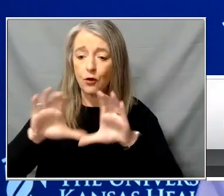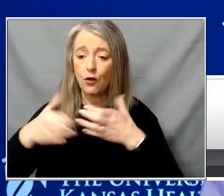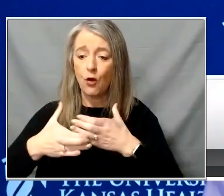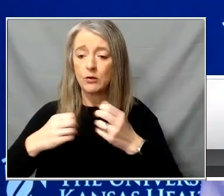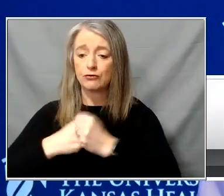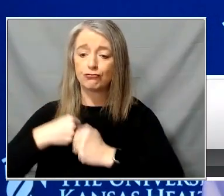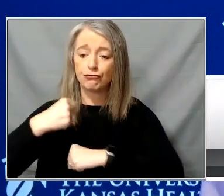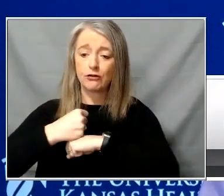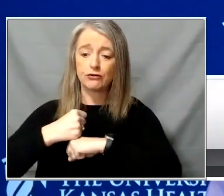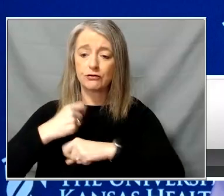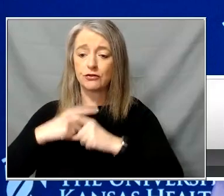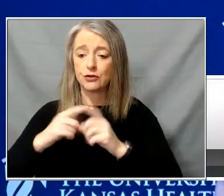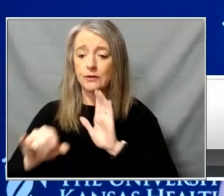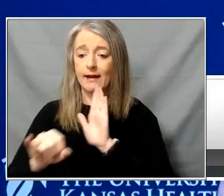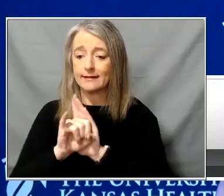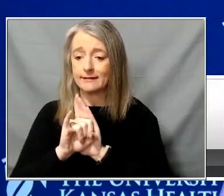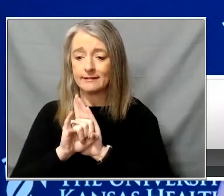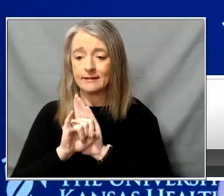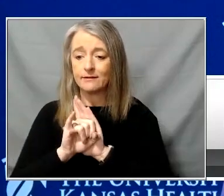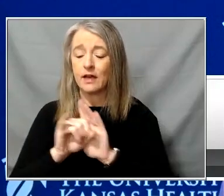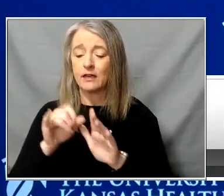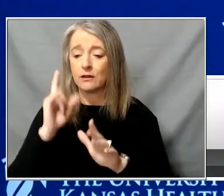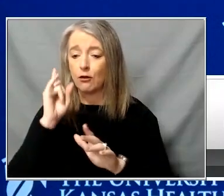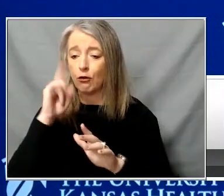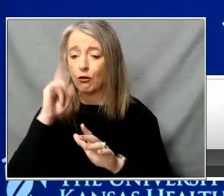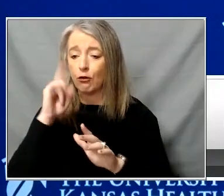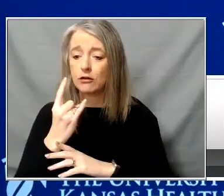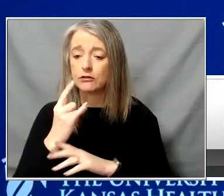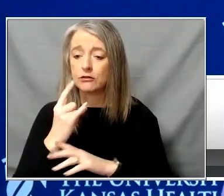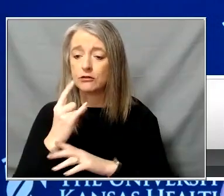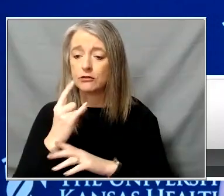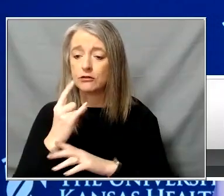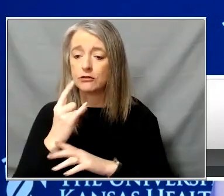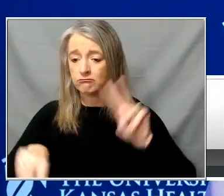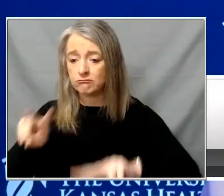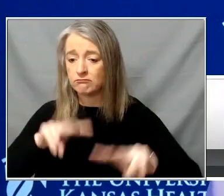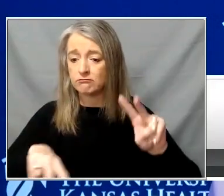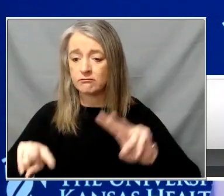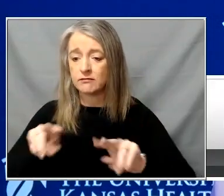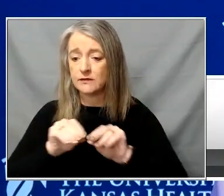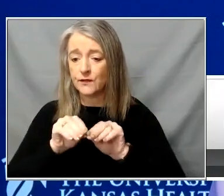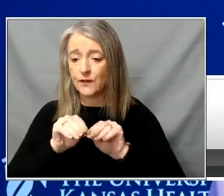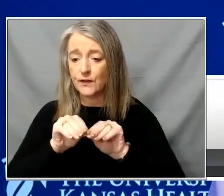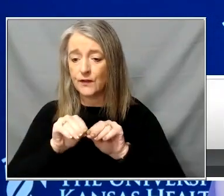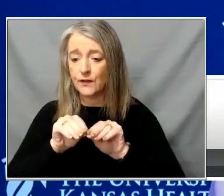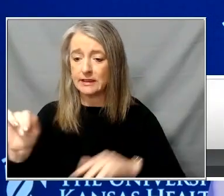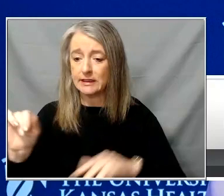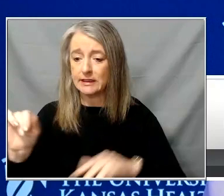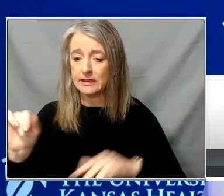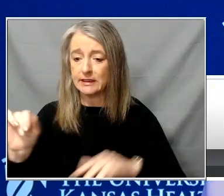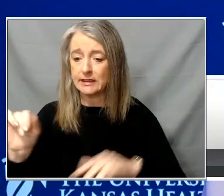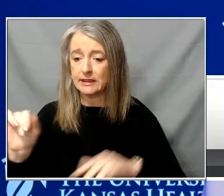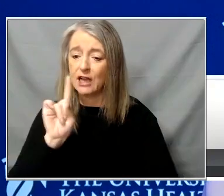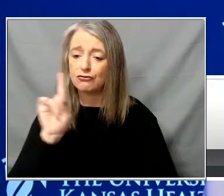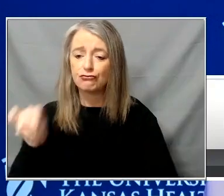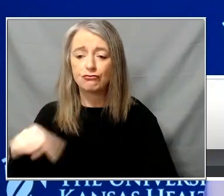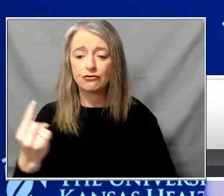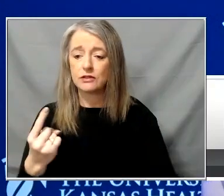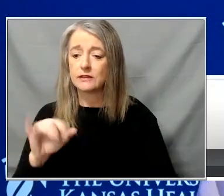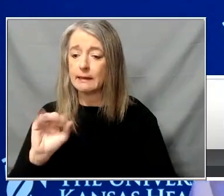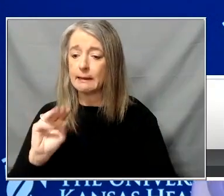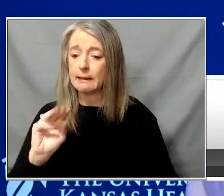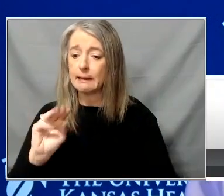think it goes to, nationally, what are we doing, but around the globe as well. And it's just infrastructure. It